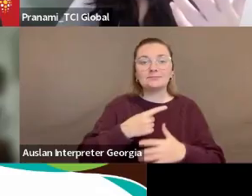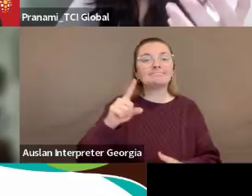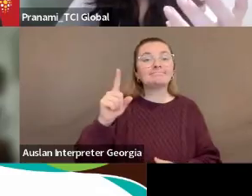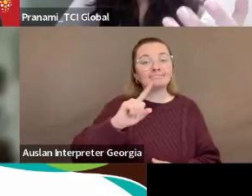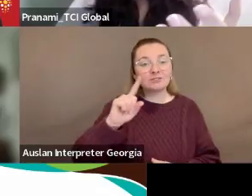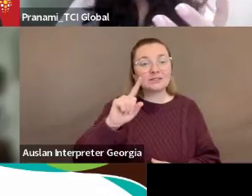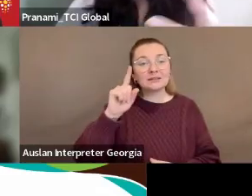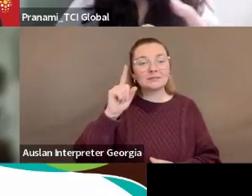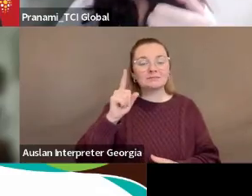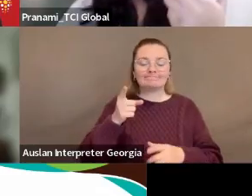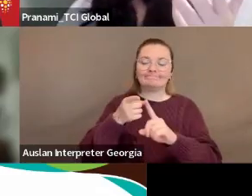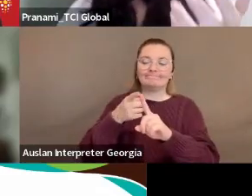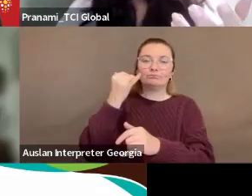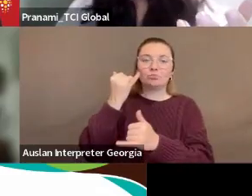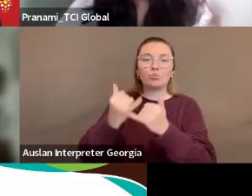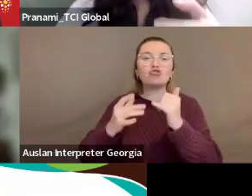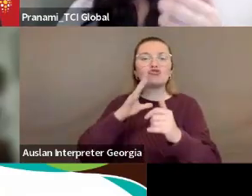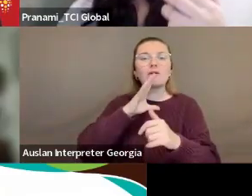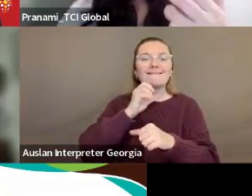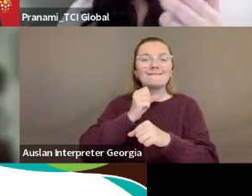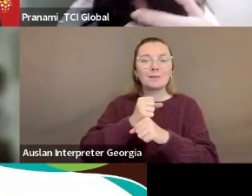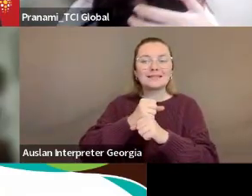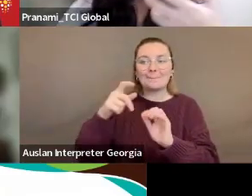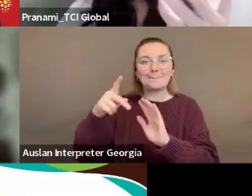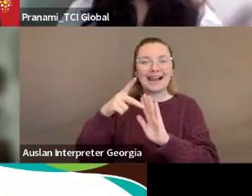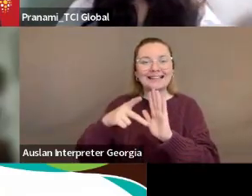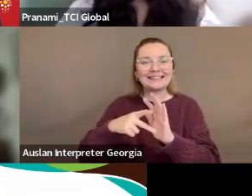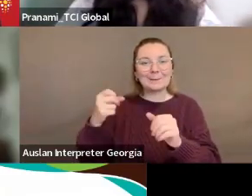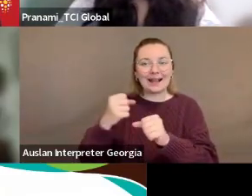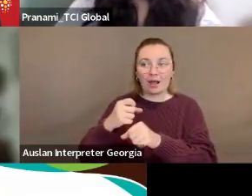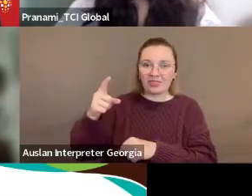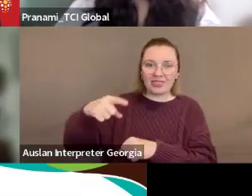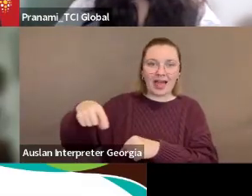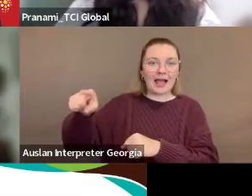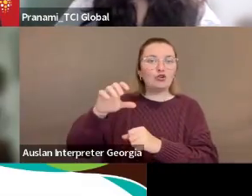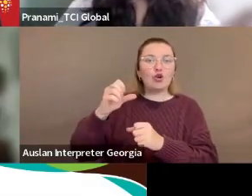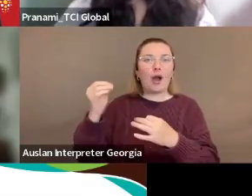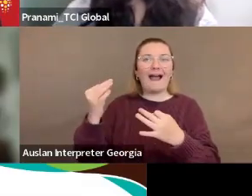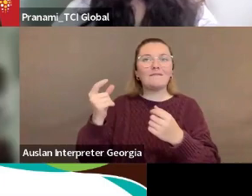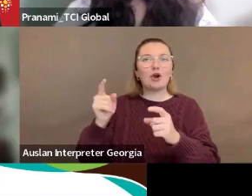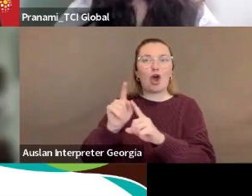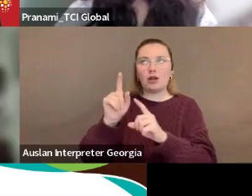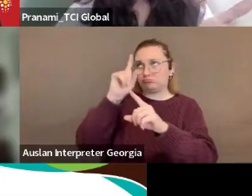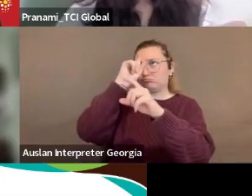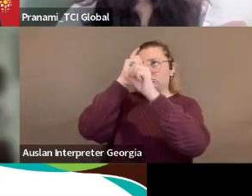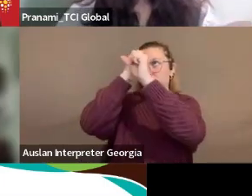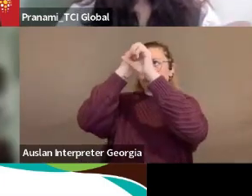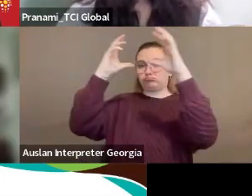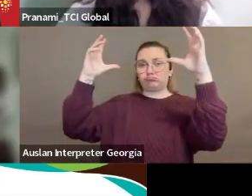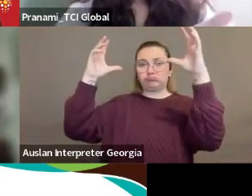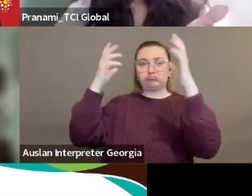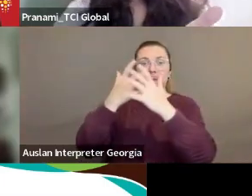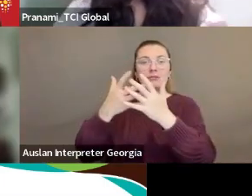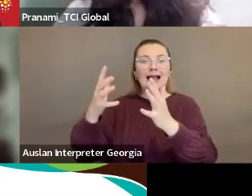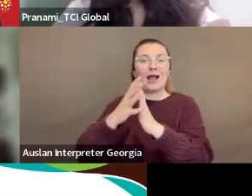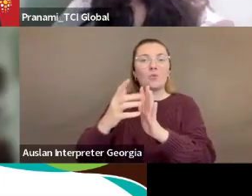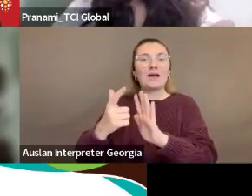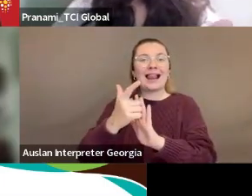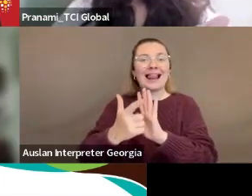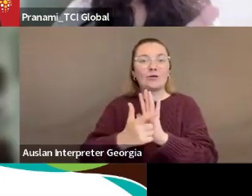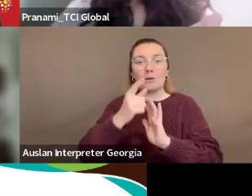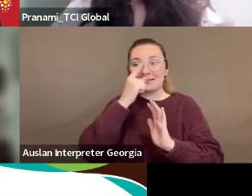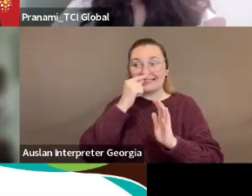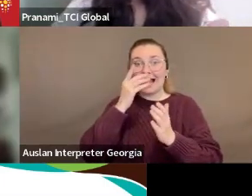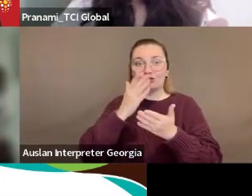have, especially in the government and policymakers, do not have a conceptualization of how legal capacity can be